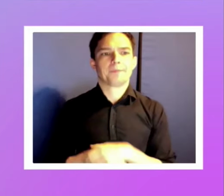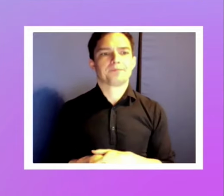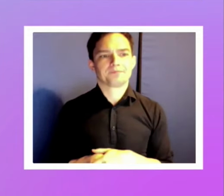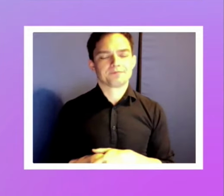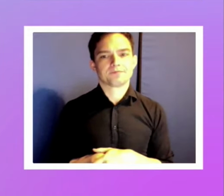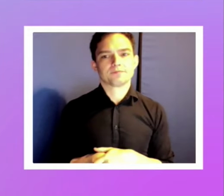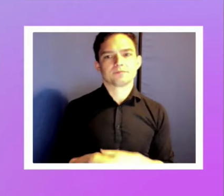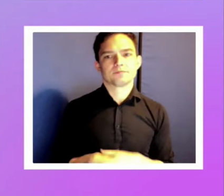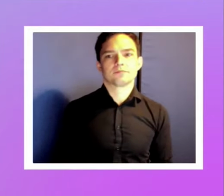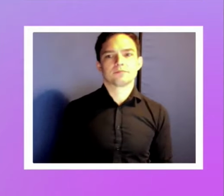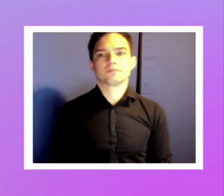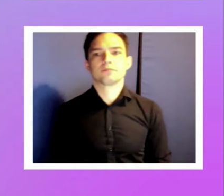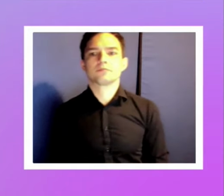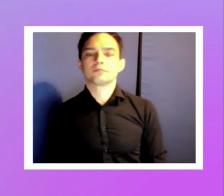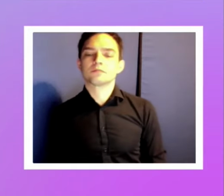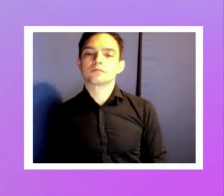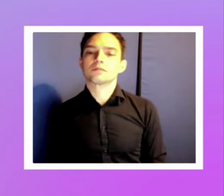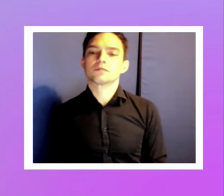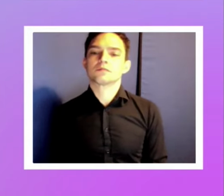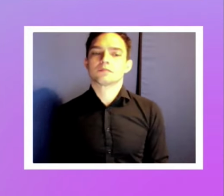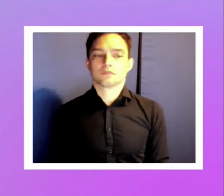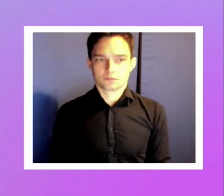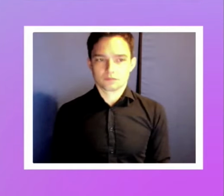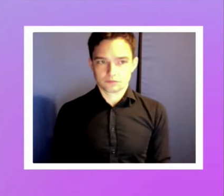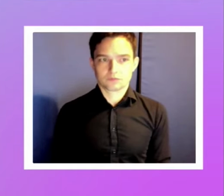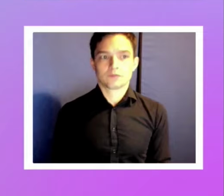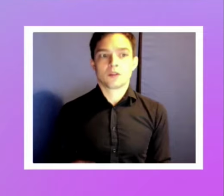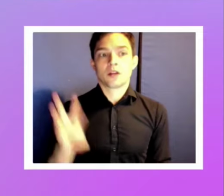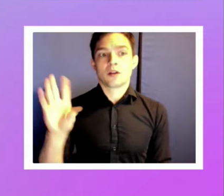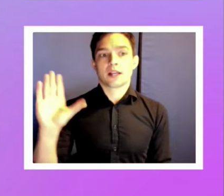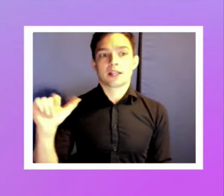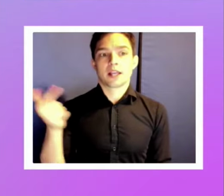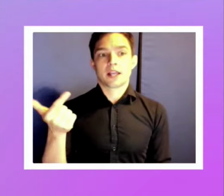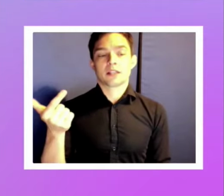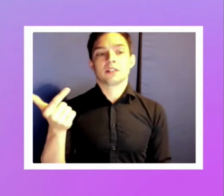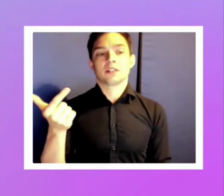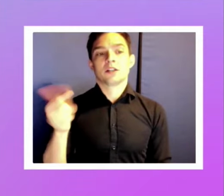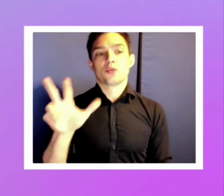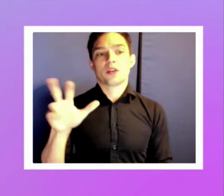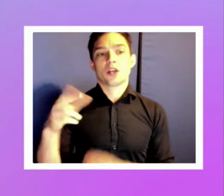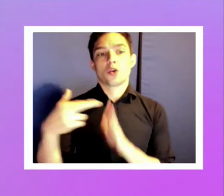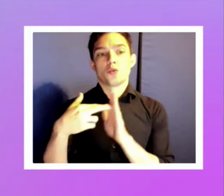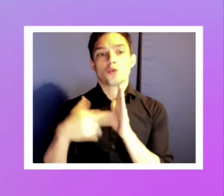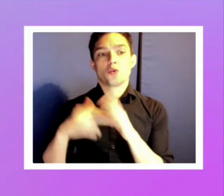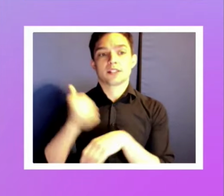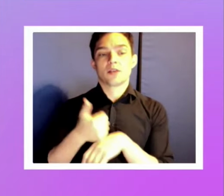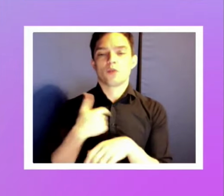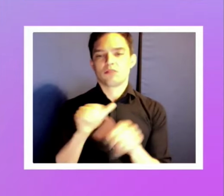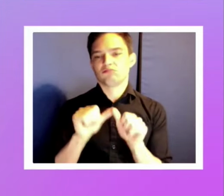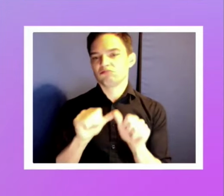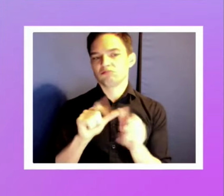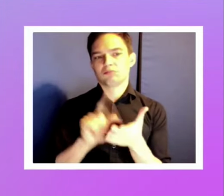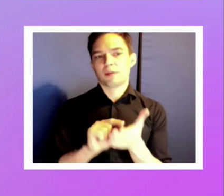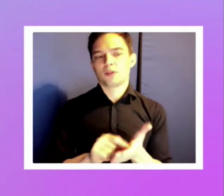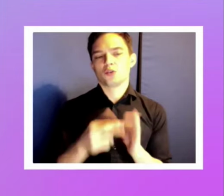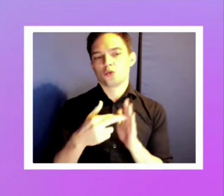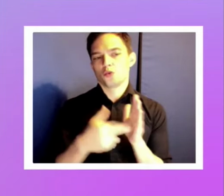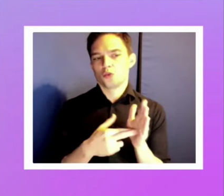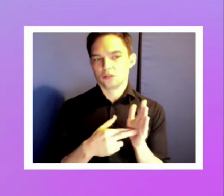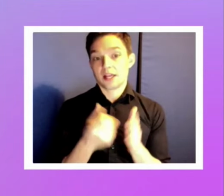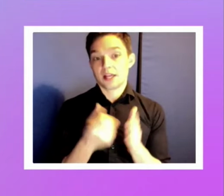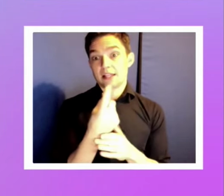that. So again, this WCAG 3 rule set, we are going to continue publishing rules. We have